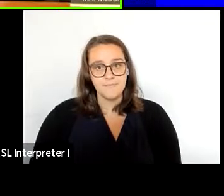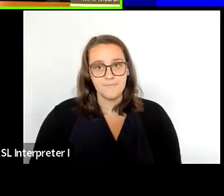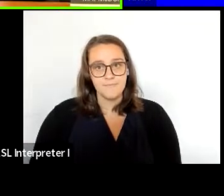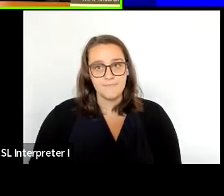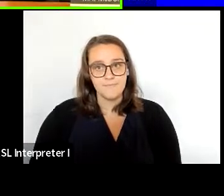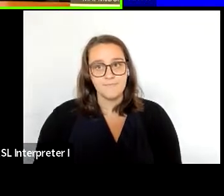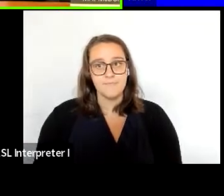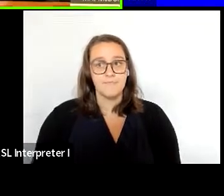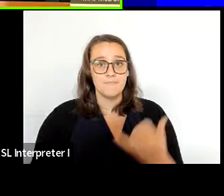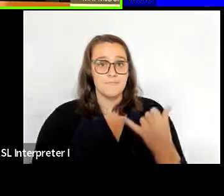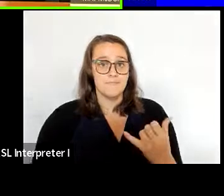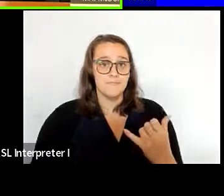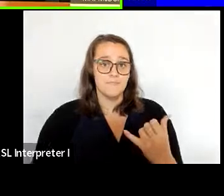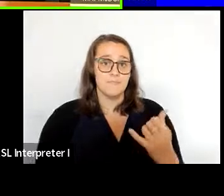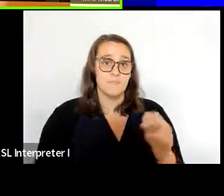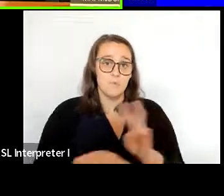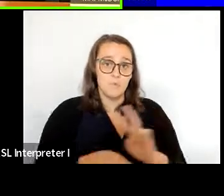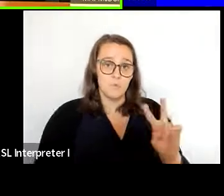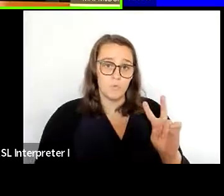time is 2:13.